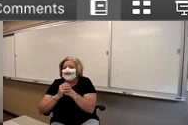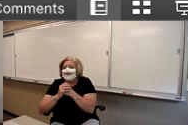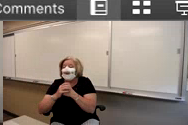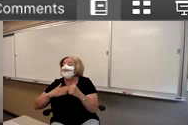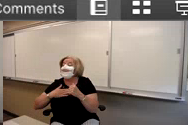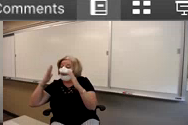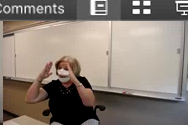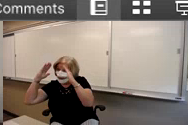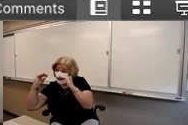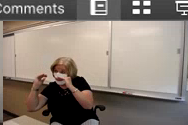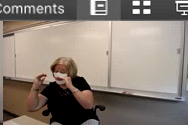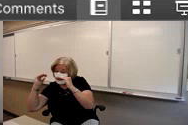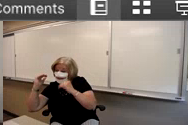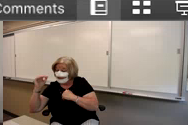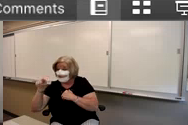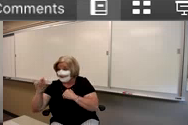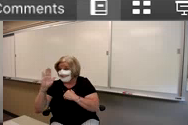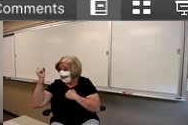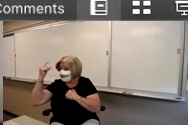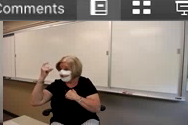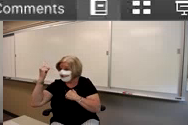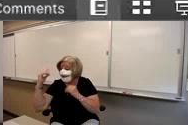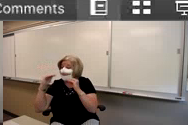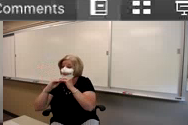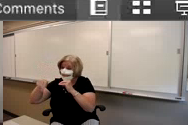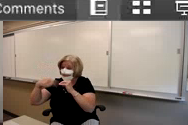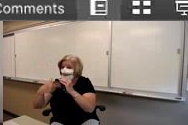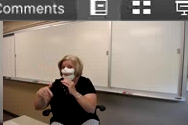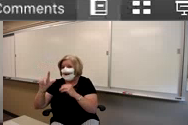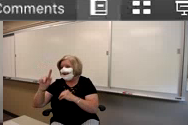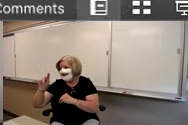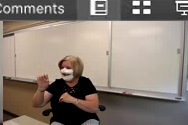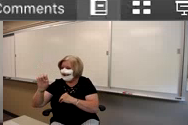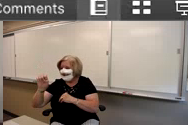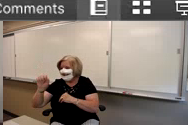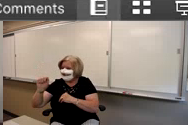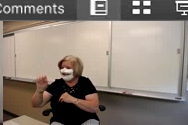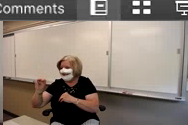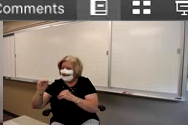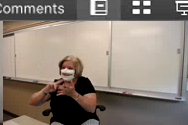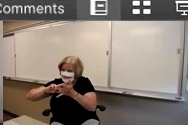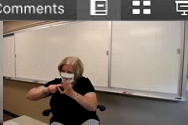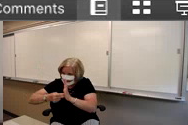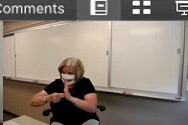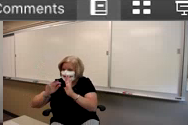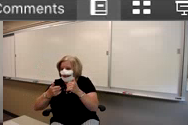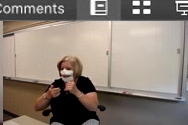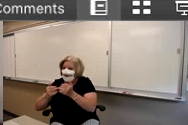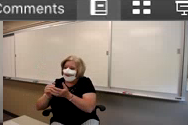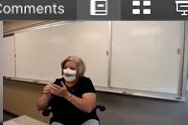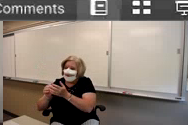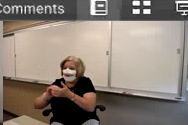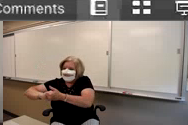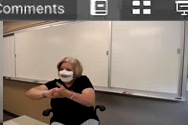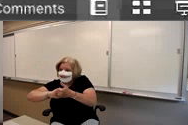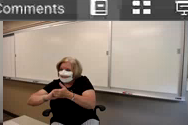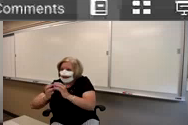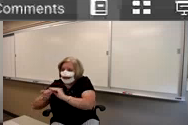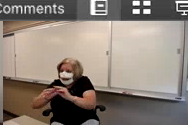my hope is that you guys are going to understand a little bit more about what Teams is and how we can collaborate. And I'm going to talk about all the